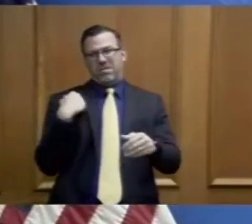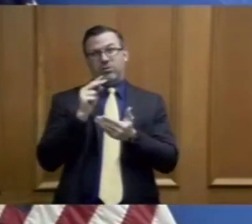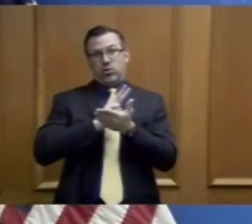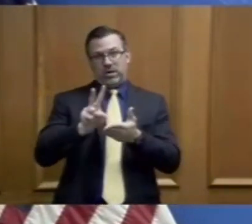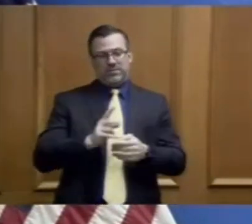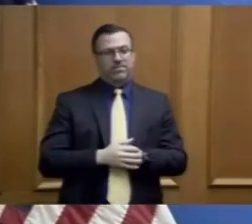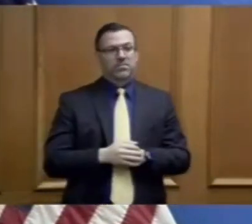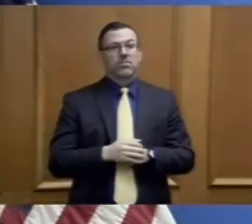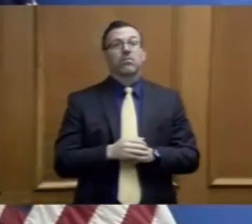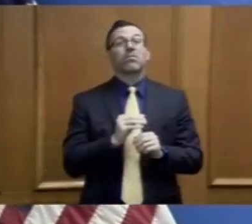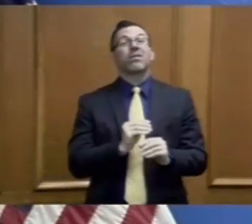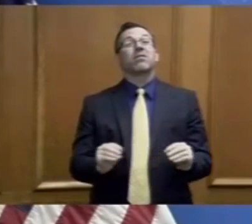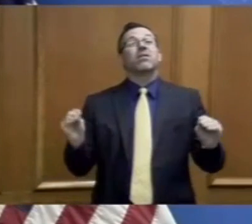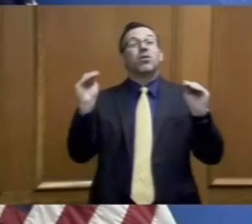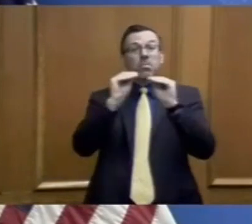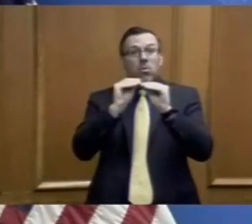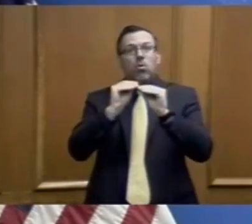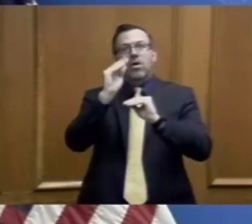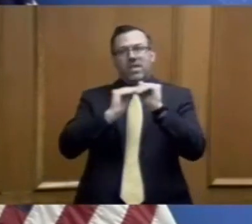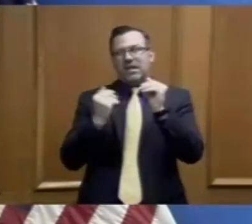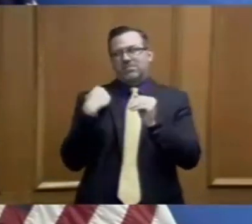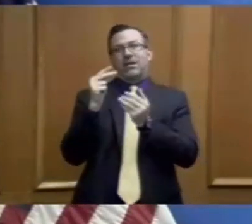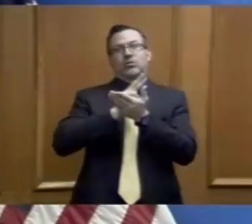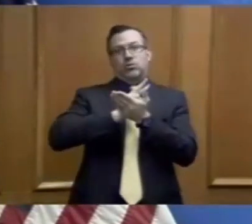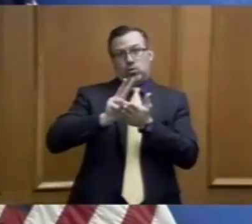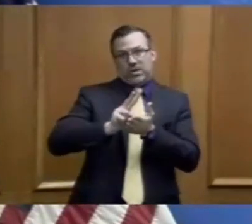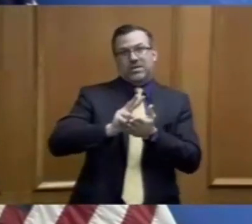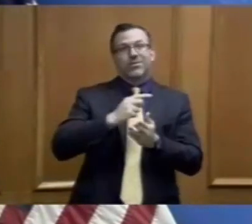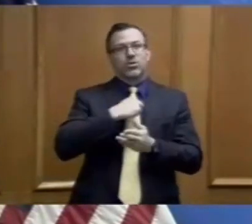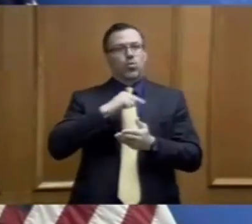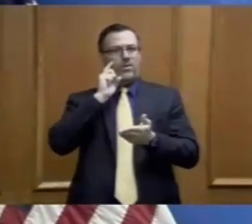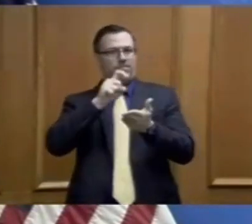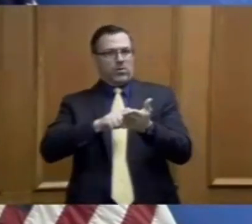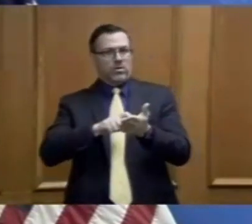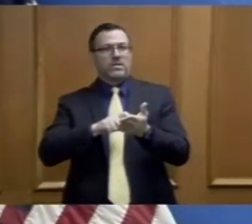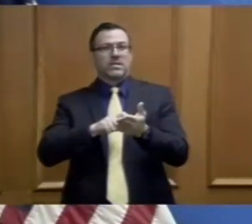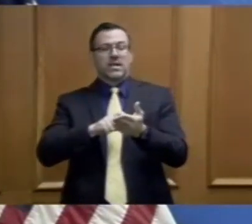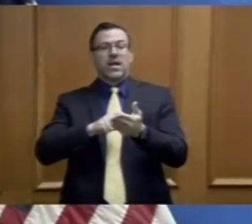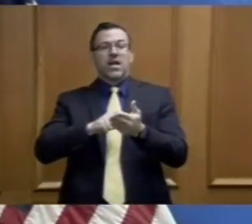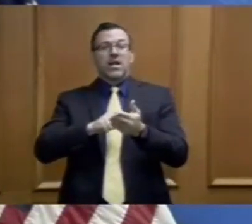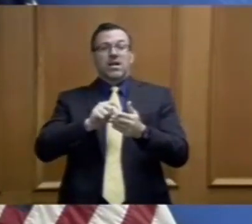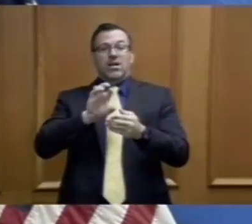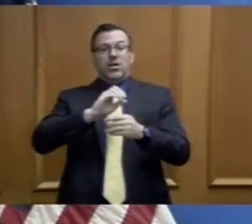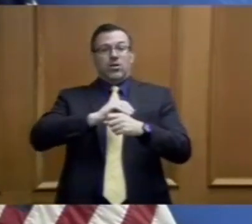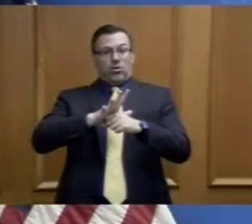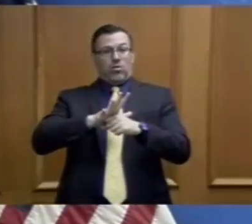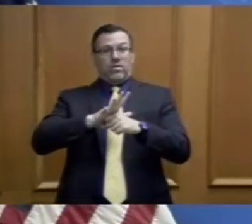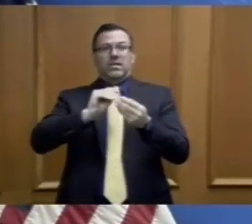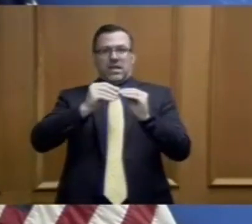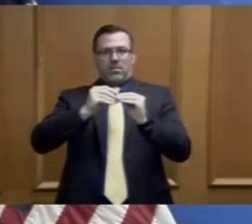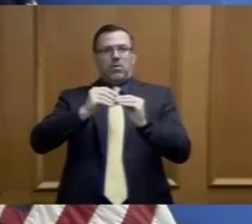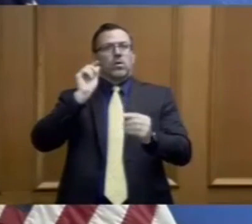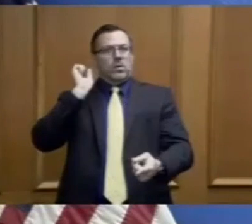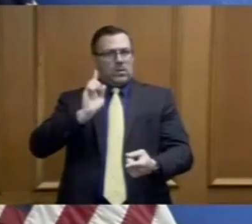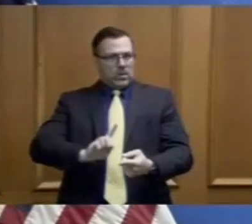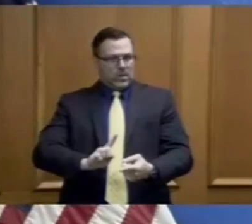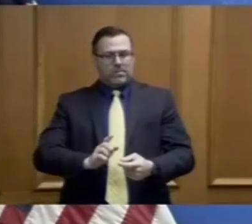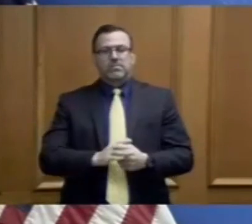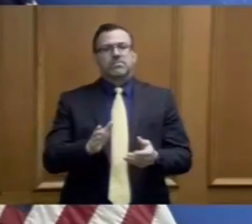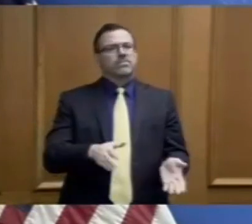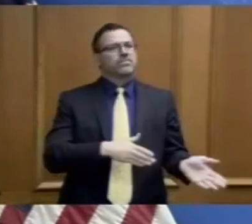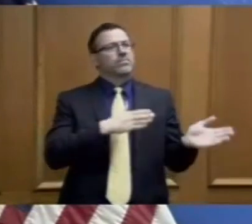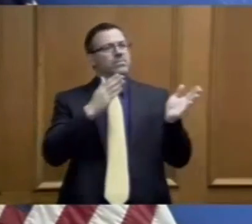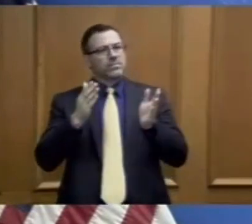weeks, we've seen a steady downward trajectory in the growth rate of COVID-19 cases. We also have